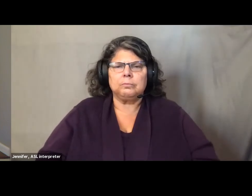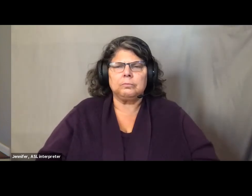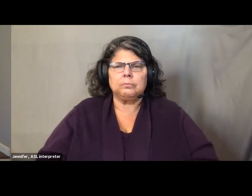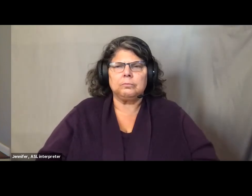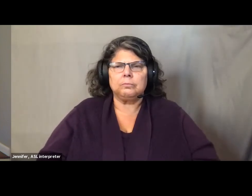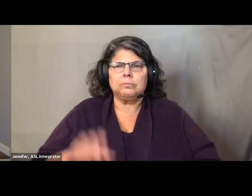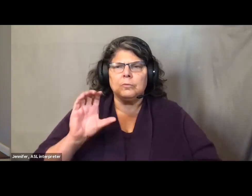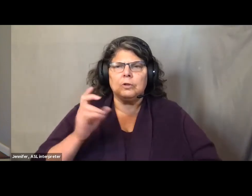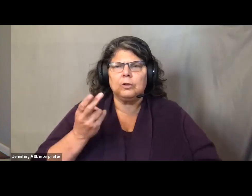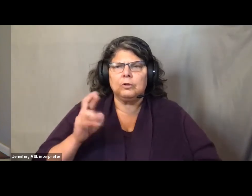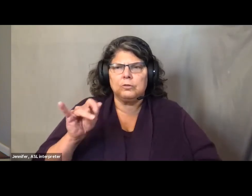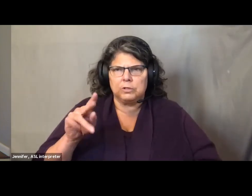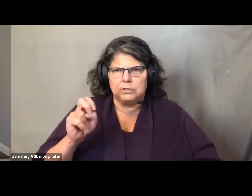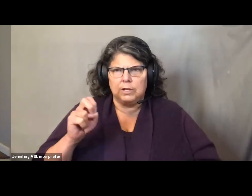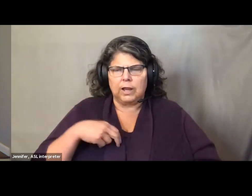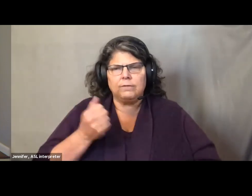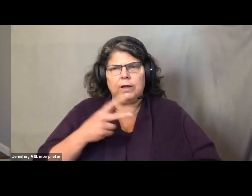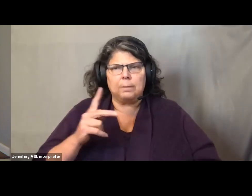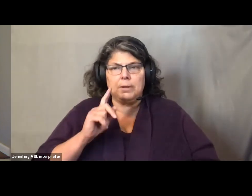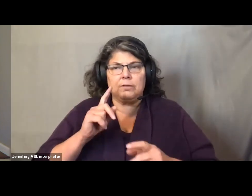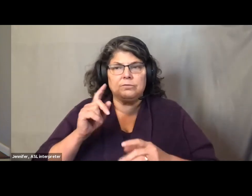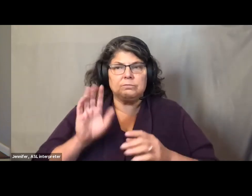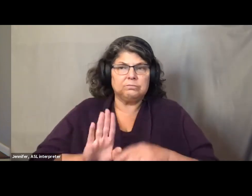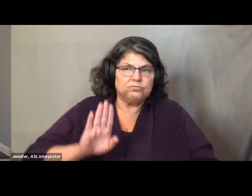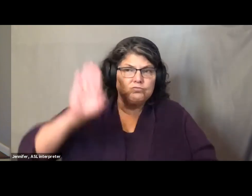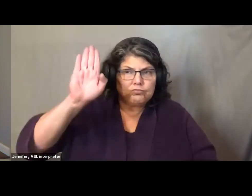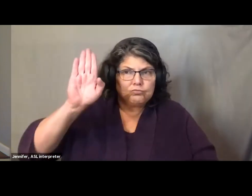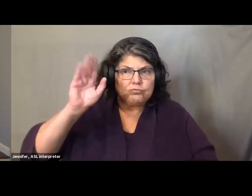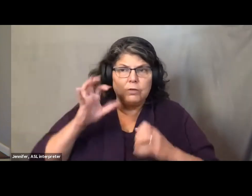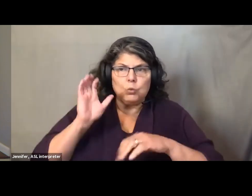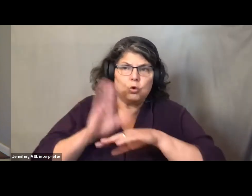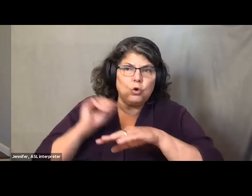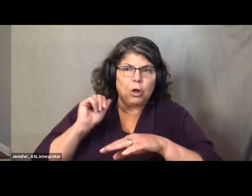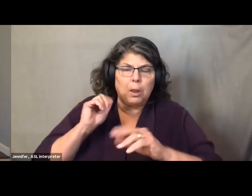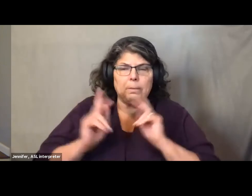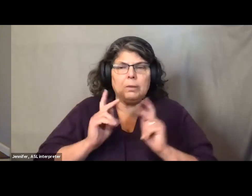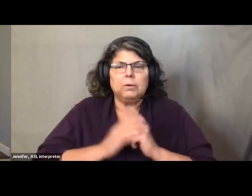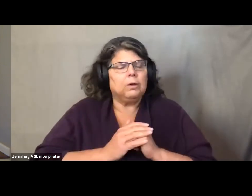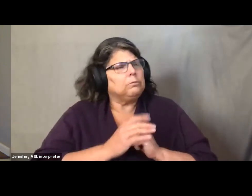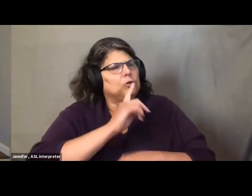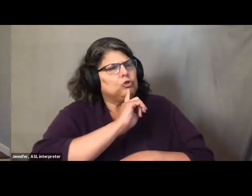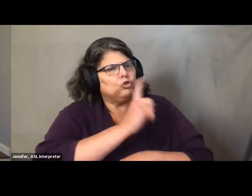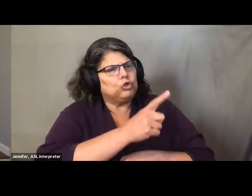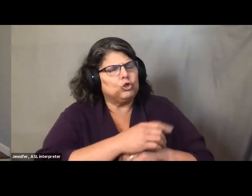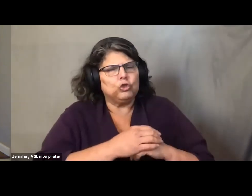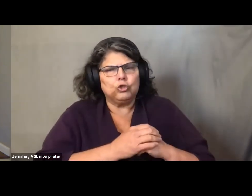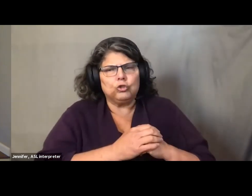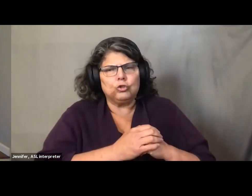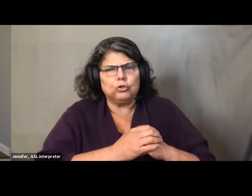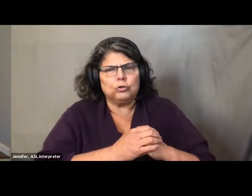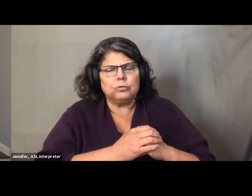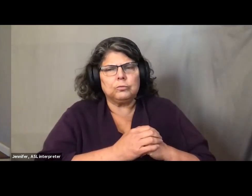Christine, we do have a couple of hands raised if you'd like to call on participants. Sure.